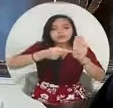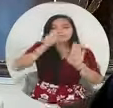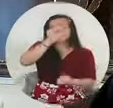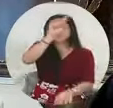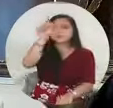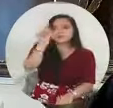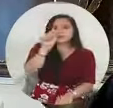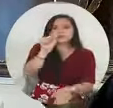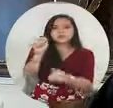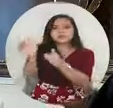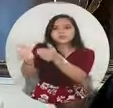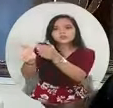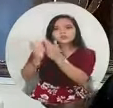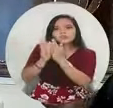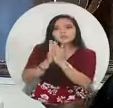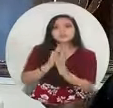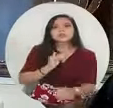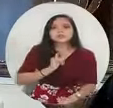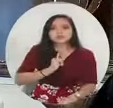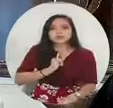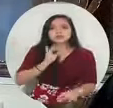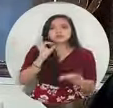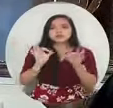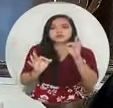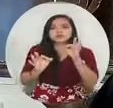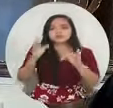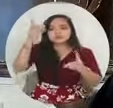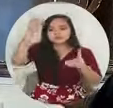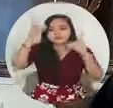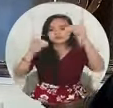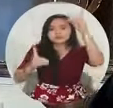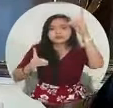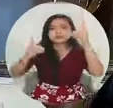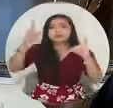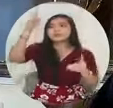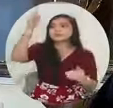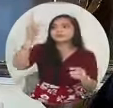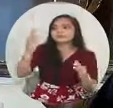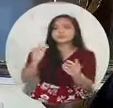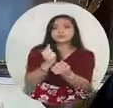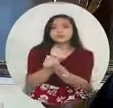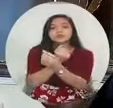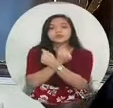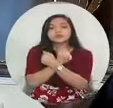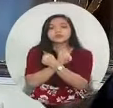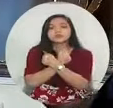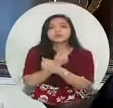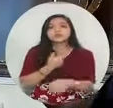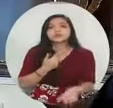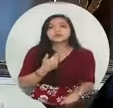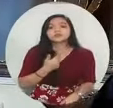to question any doubt that you love me